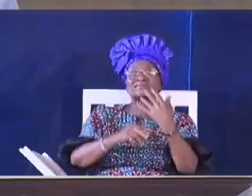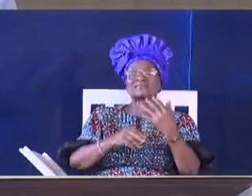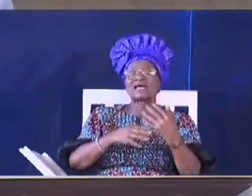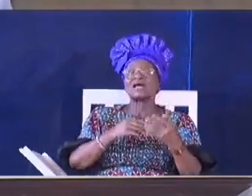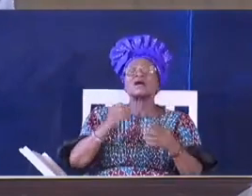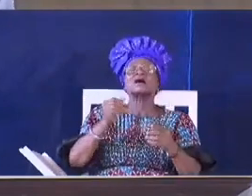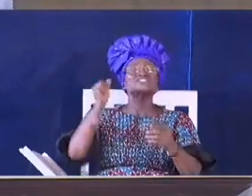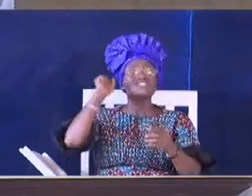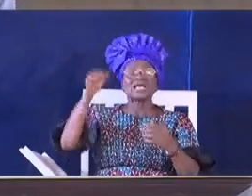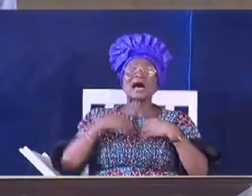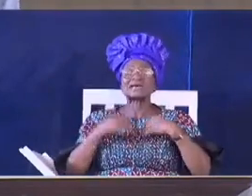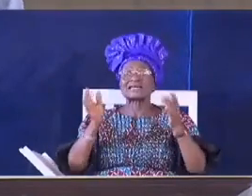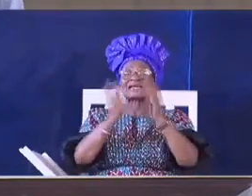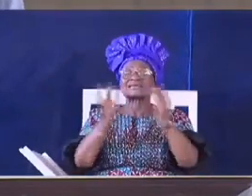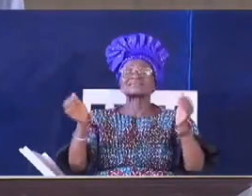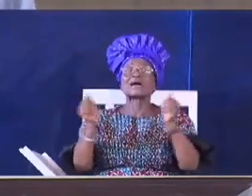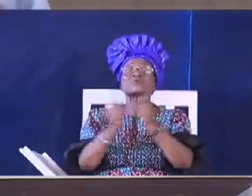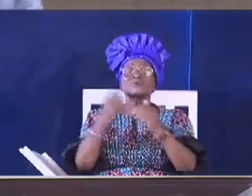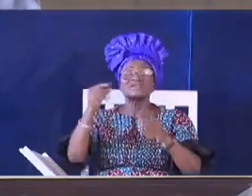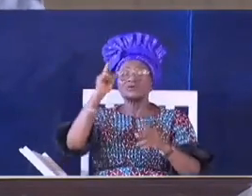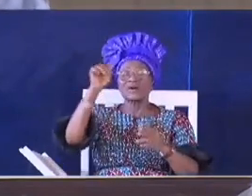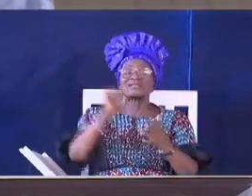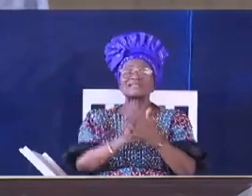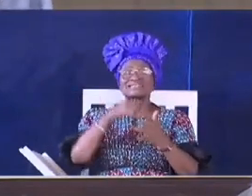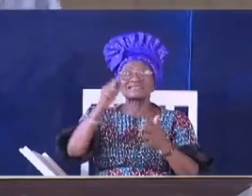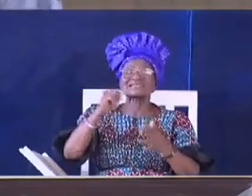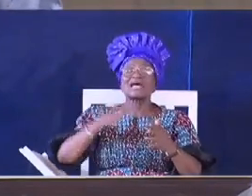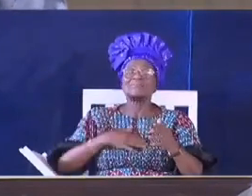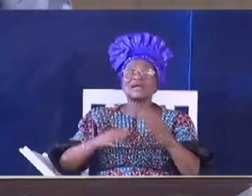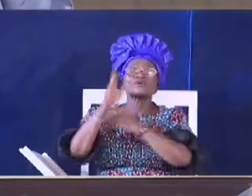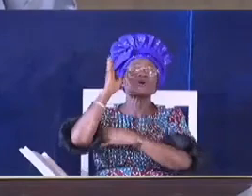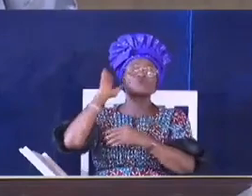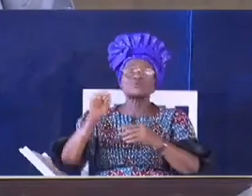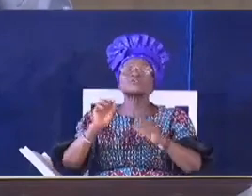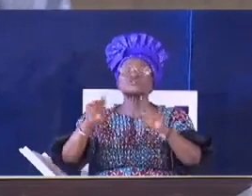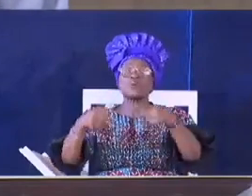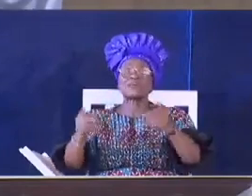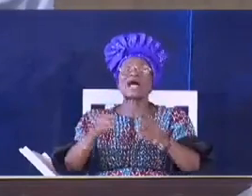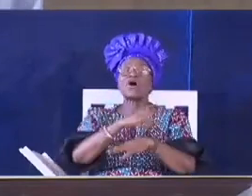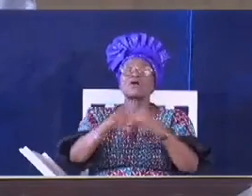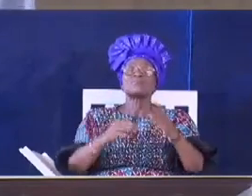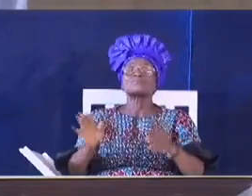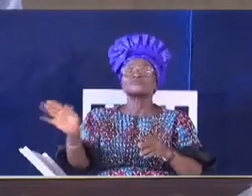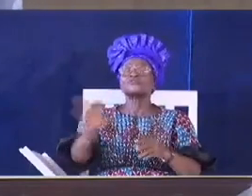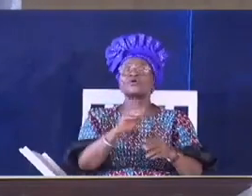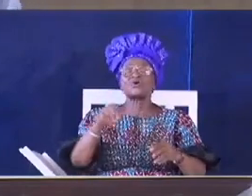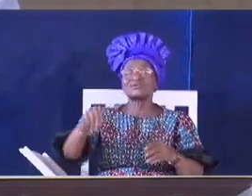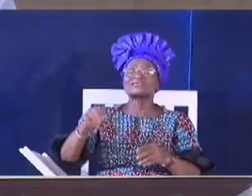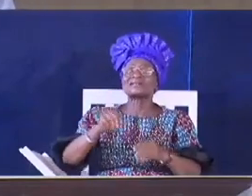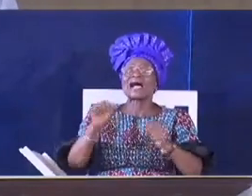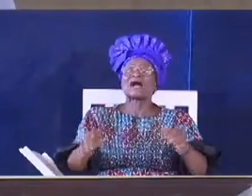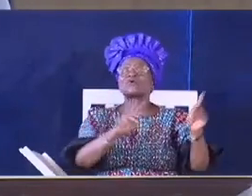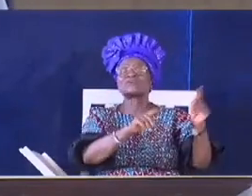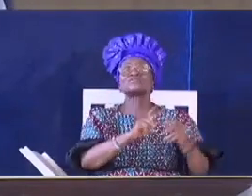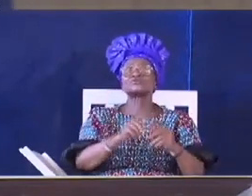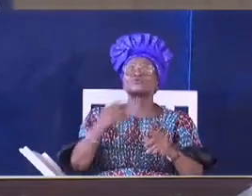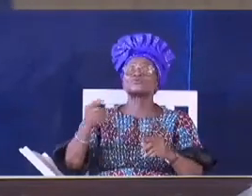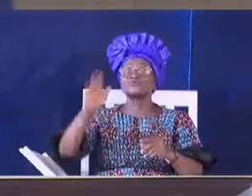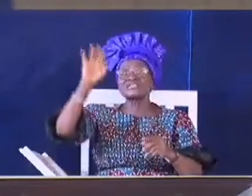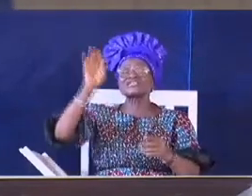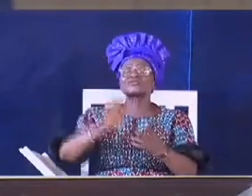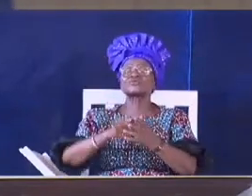the one who said, my God will supply all your needs according to his riches in glory. See, one